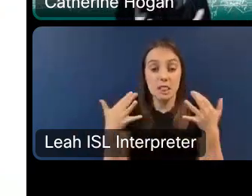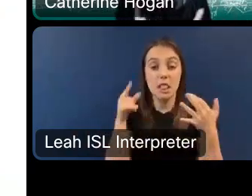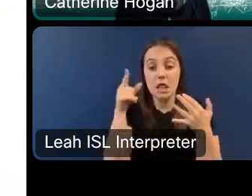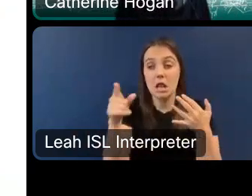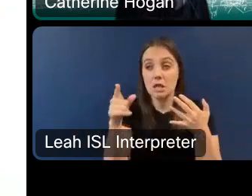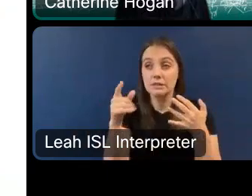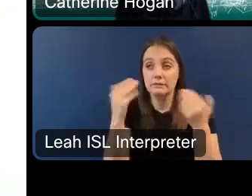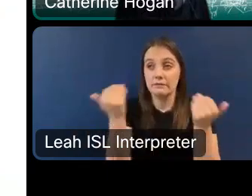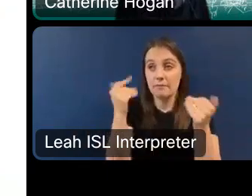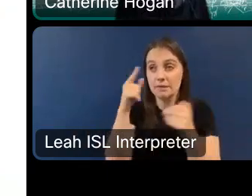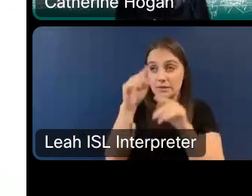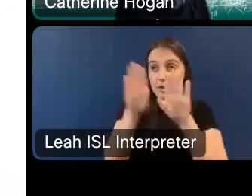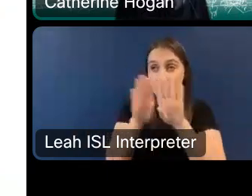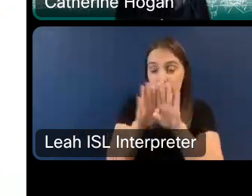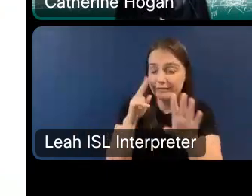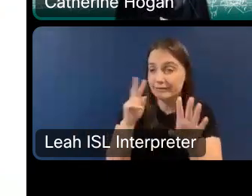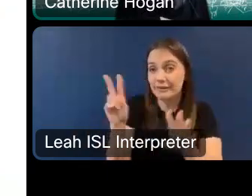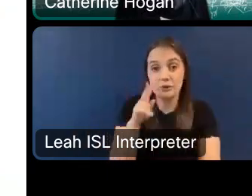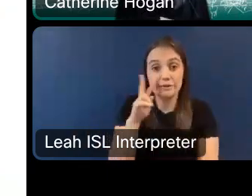weren't able to see what they needed to see.